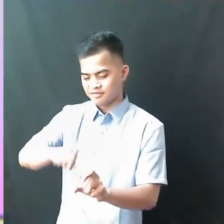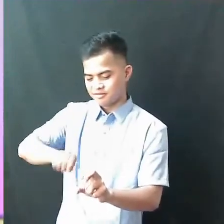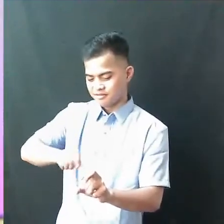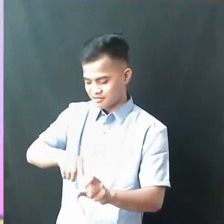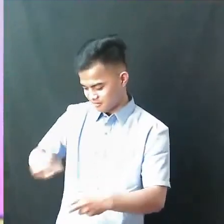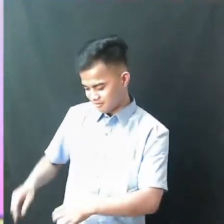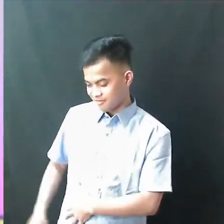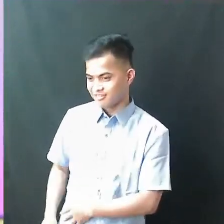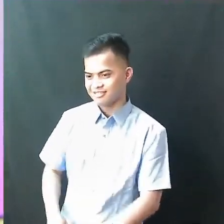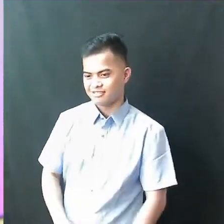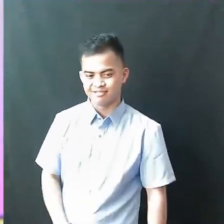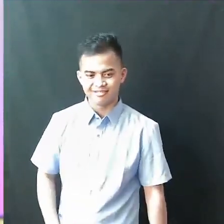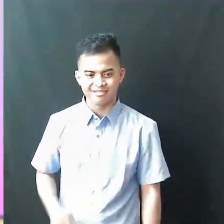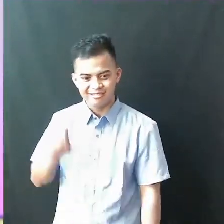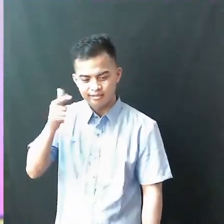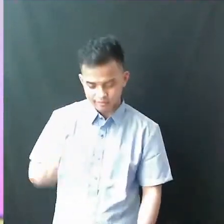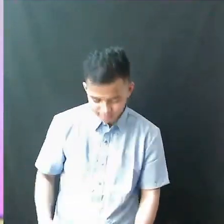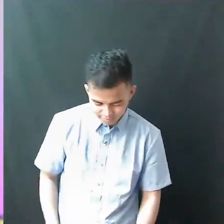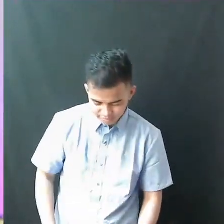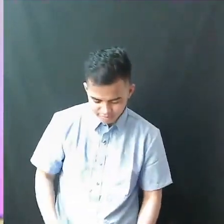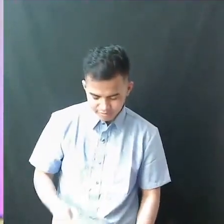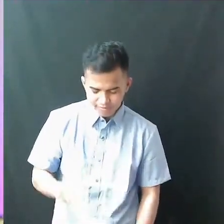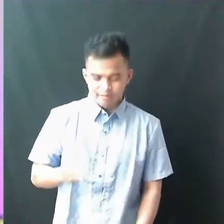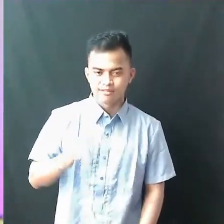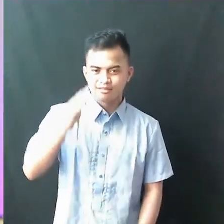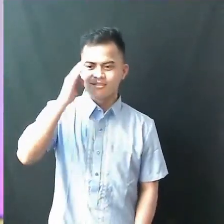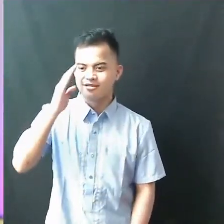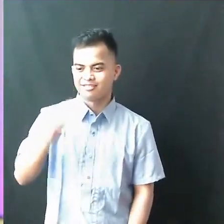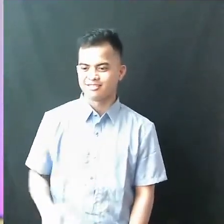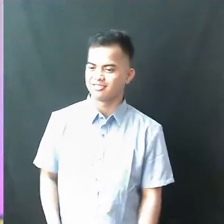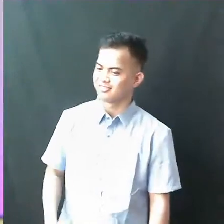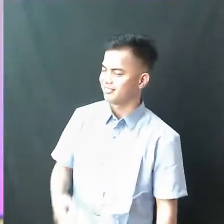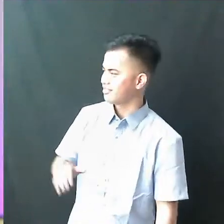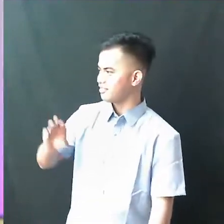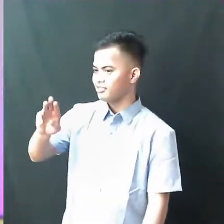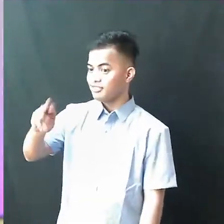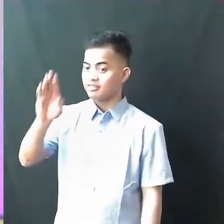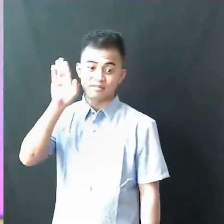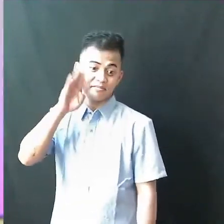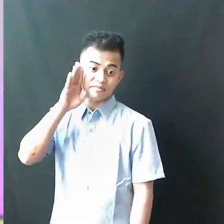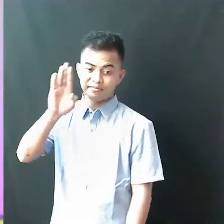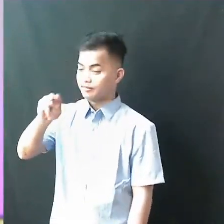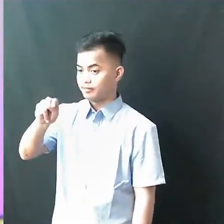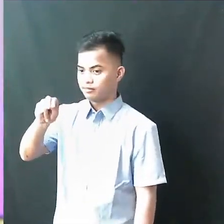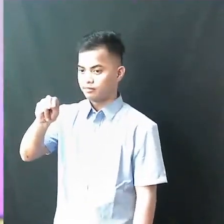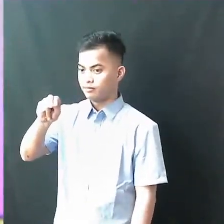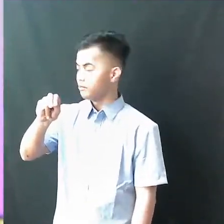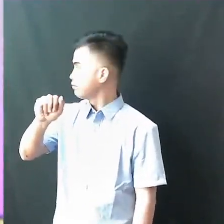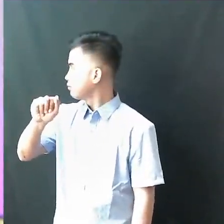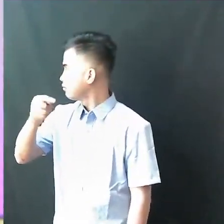papa? And then, for those of you nga waka kabalo, okay, I think si Brad Nathan? And then